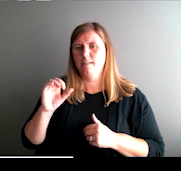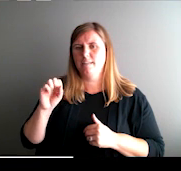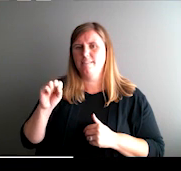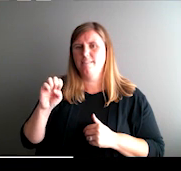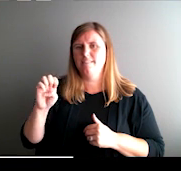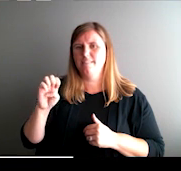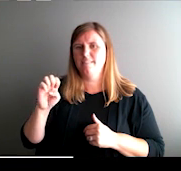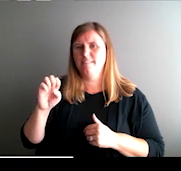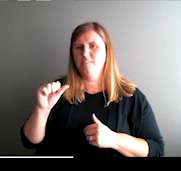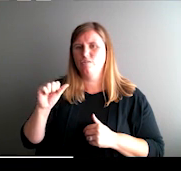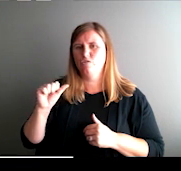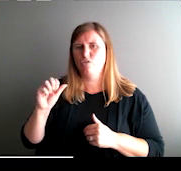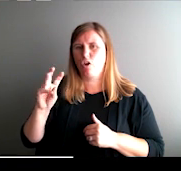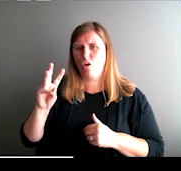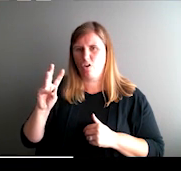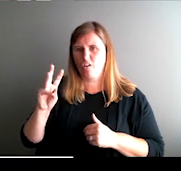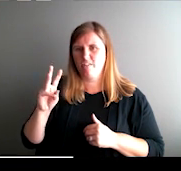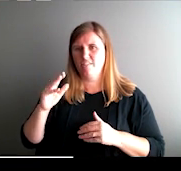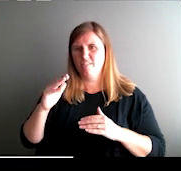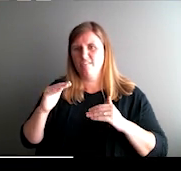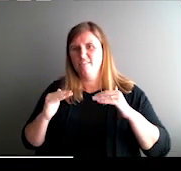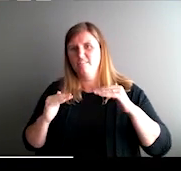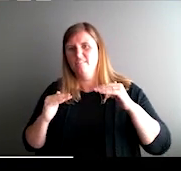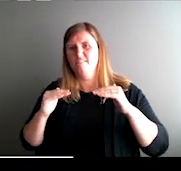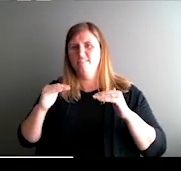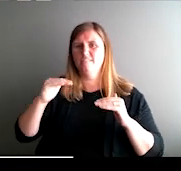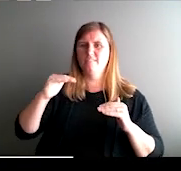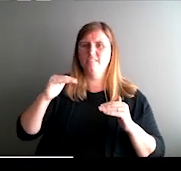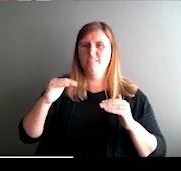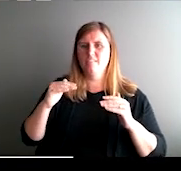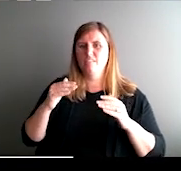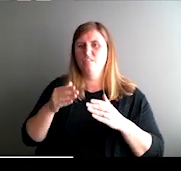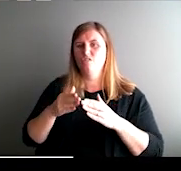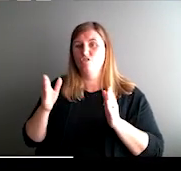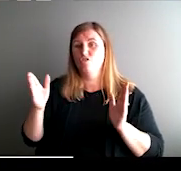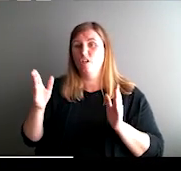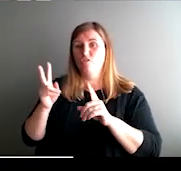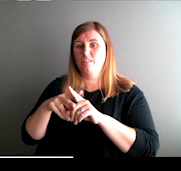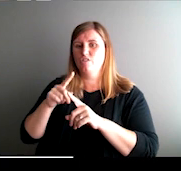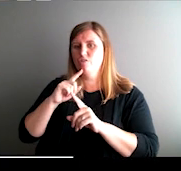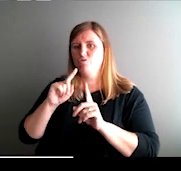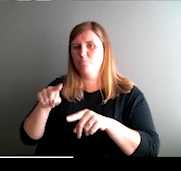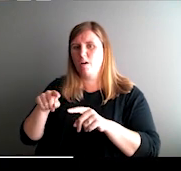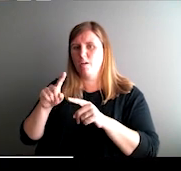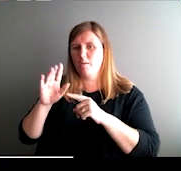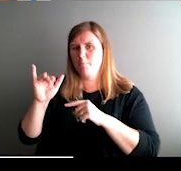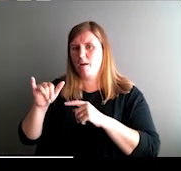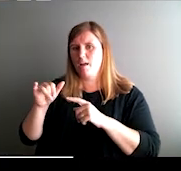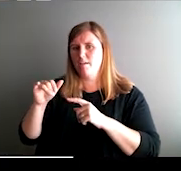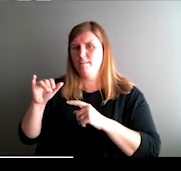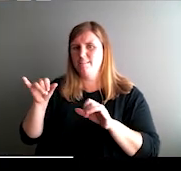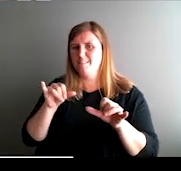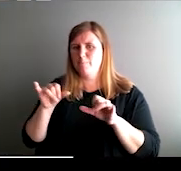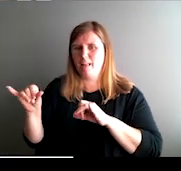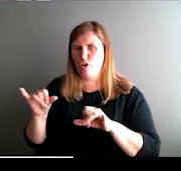where it can go too much one way or too much the other way. Generalization is responding by